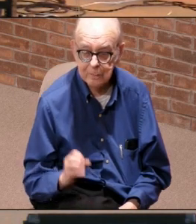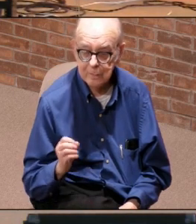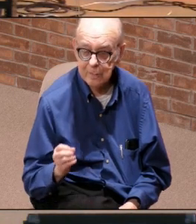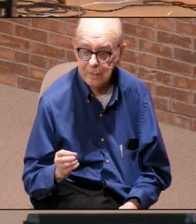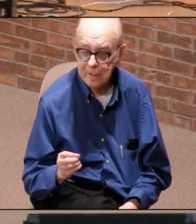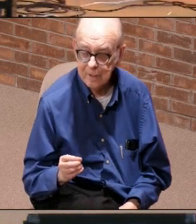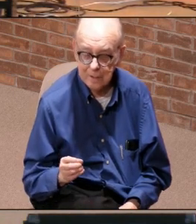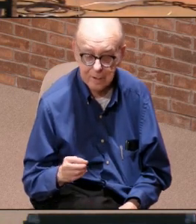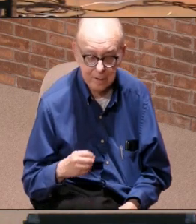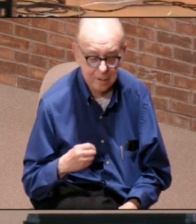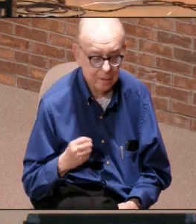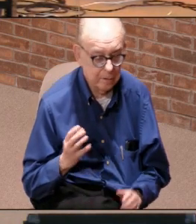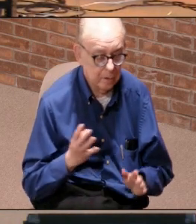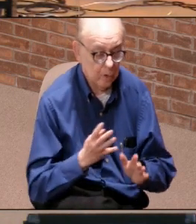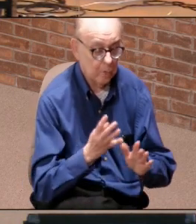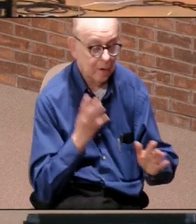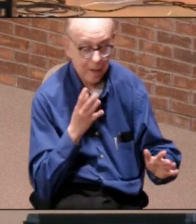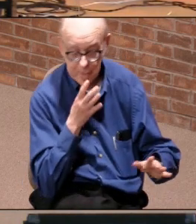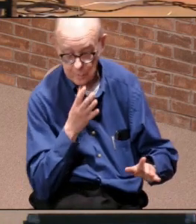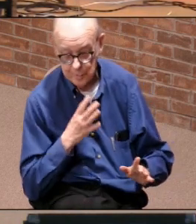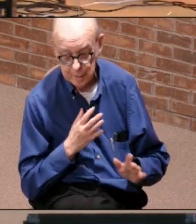So we lined them all up.